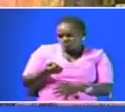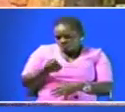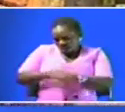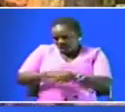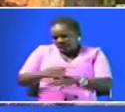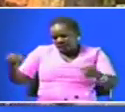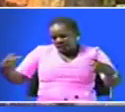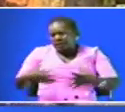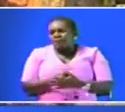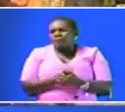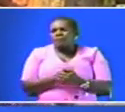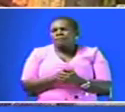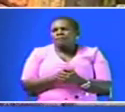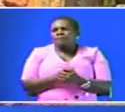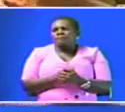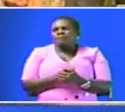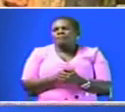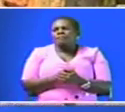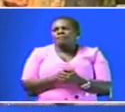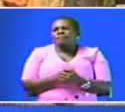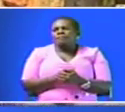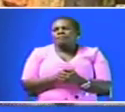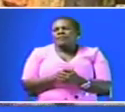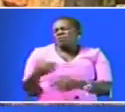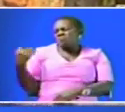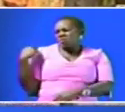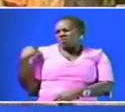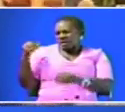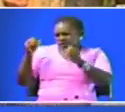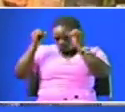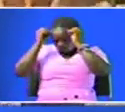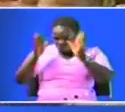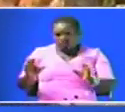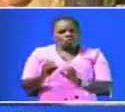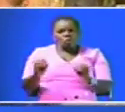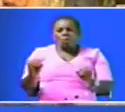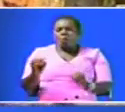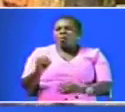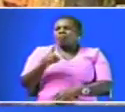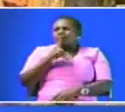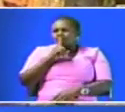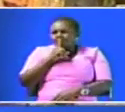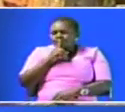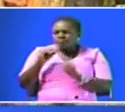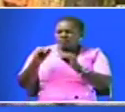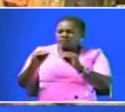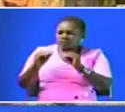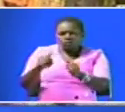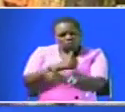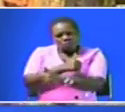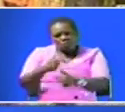sawa. Ndio. Hakukuwa mtu anasumbua sisi, alikuwa mpole, anajua kufundisha sisi